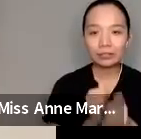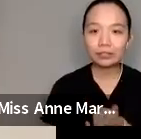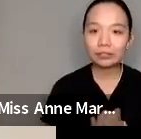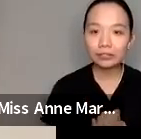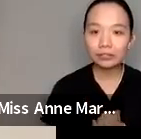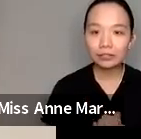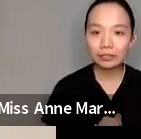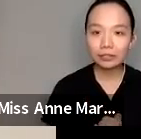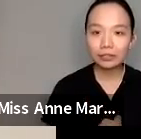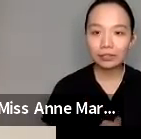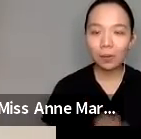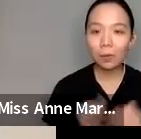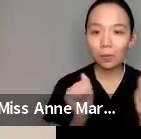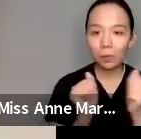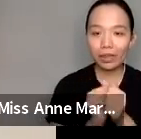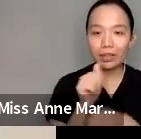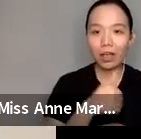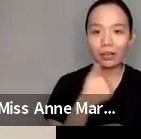what is it?